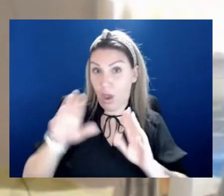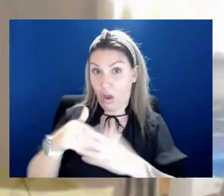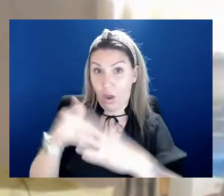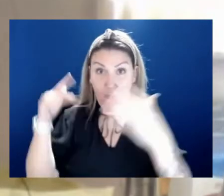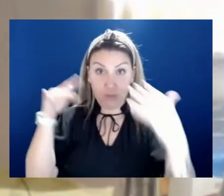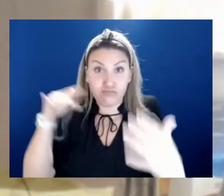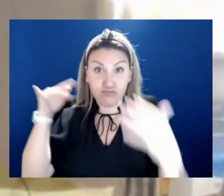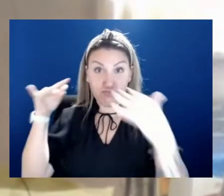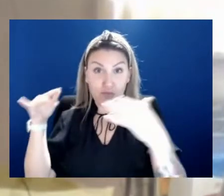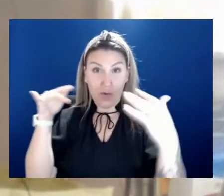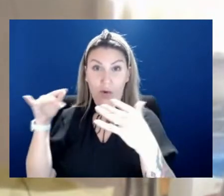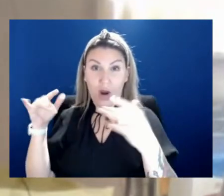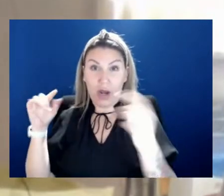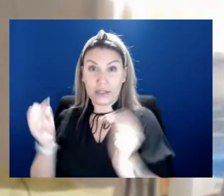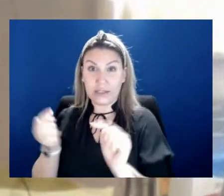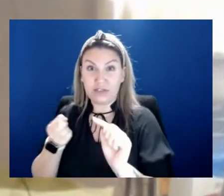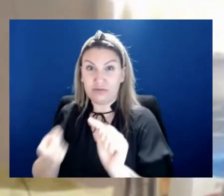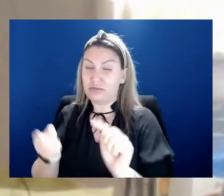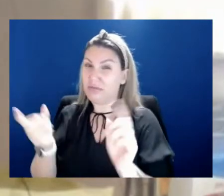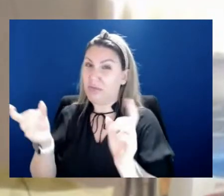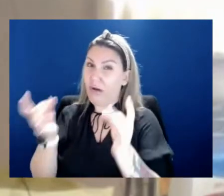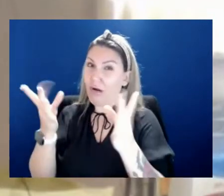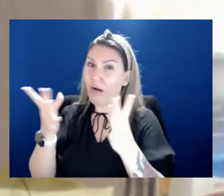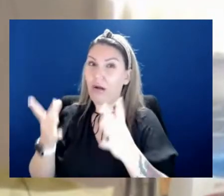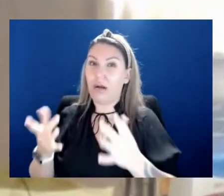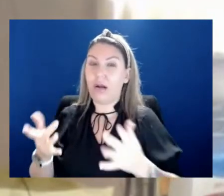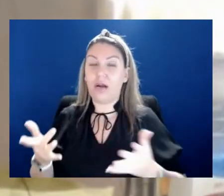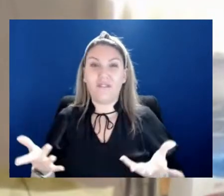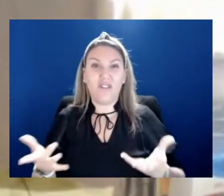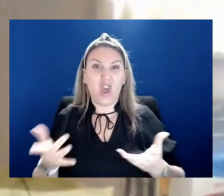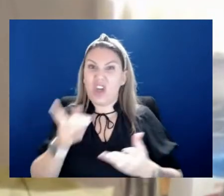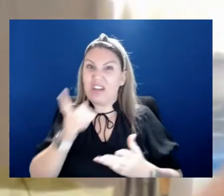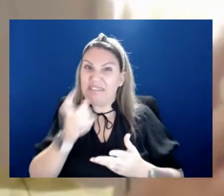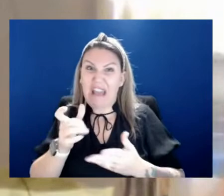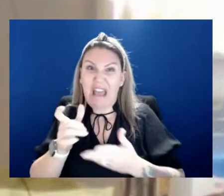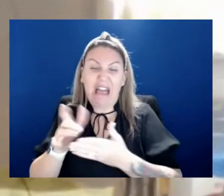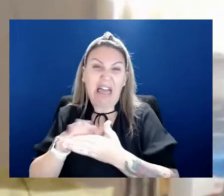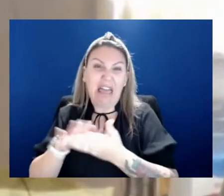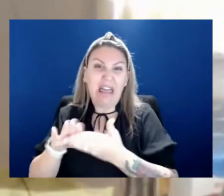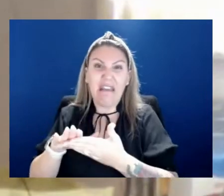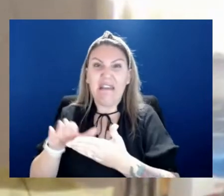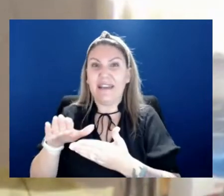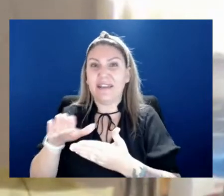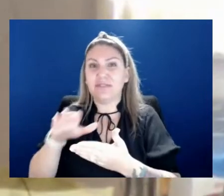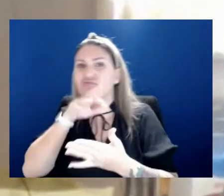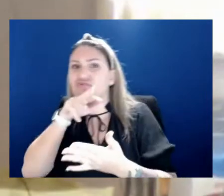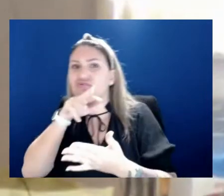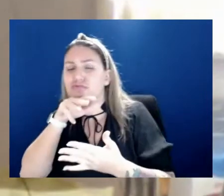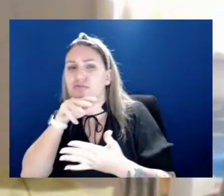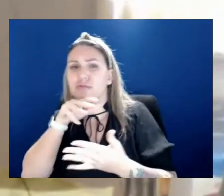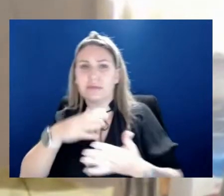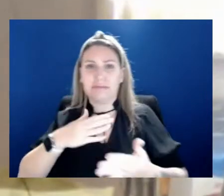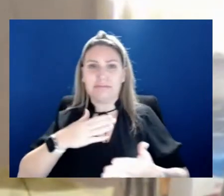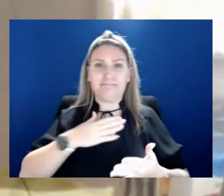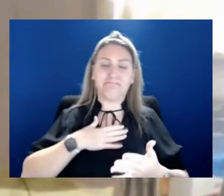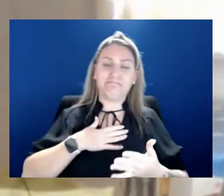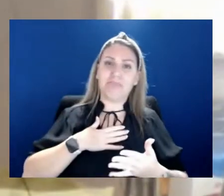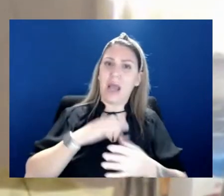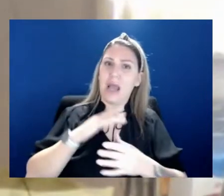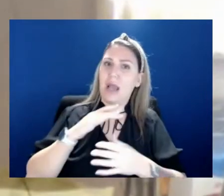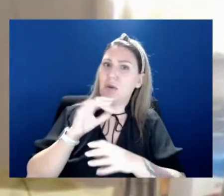are contaminated. And so Dr. Maxime and my Ukrainian colleagues have to deal with